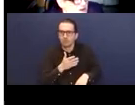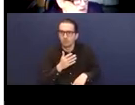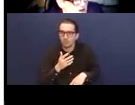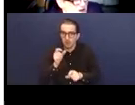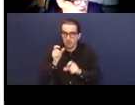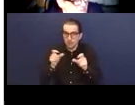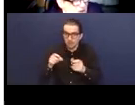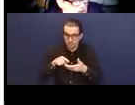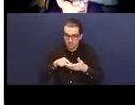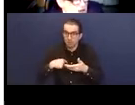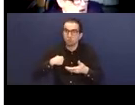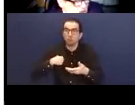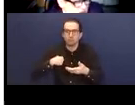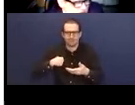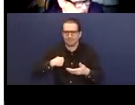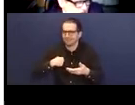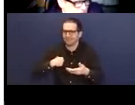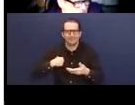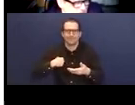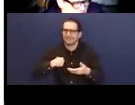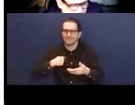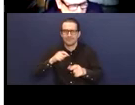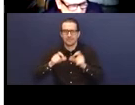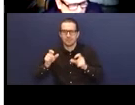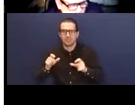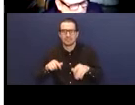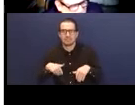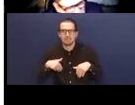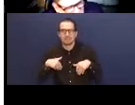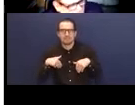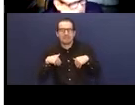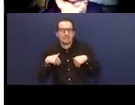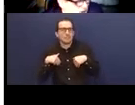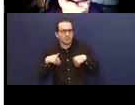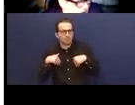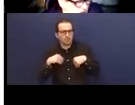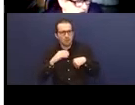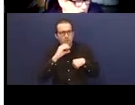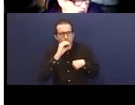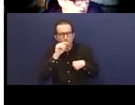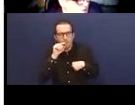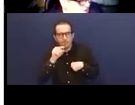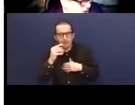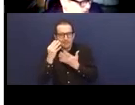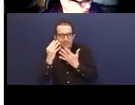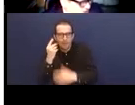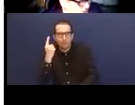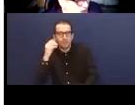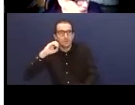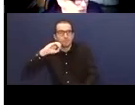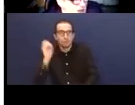in 1990. Another survey was done using more detailed questioning in